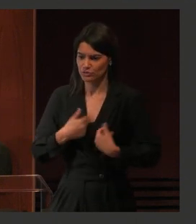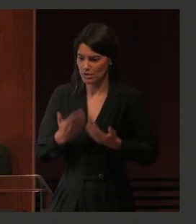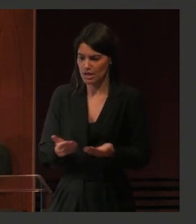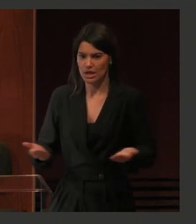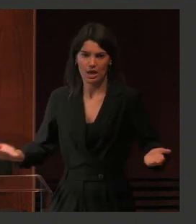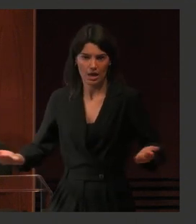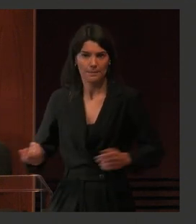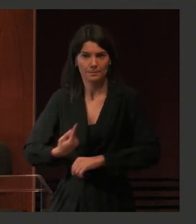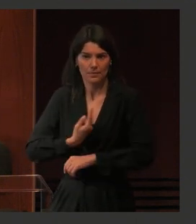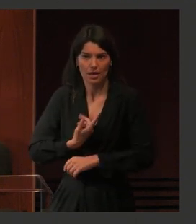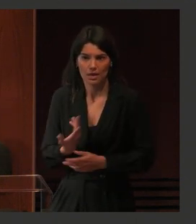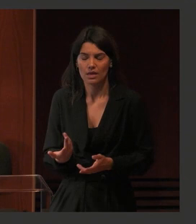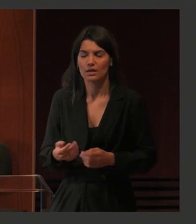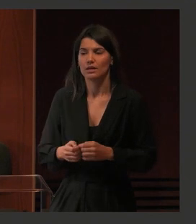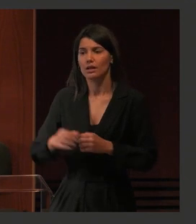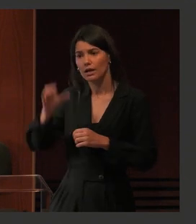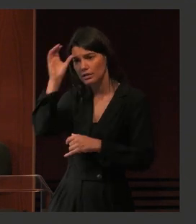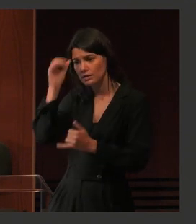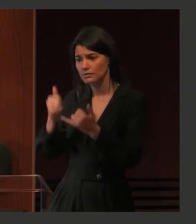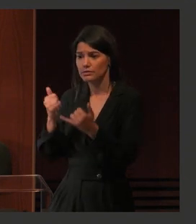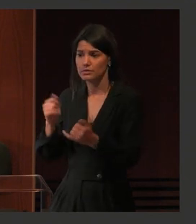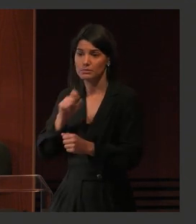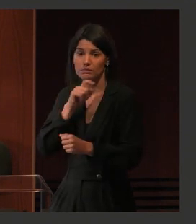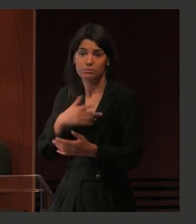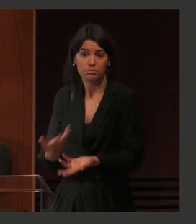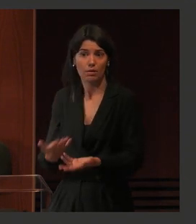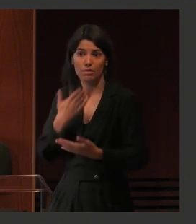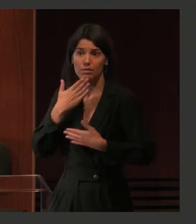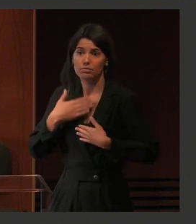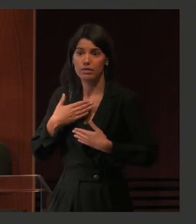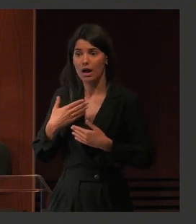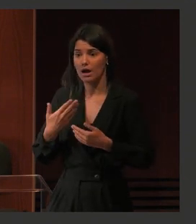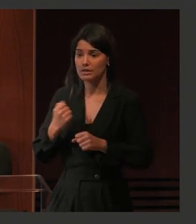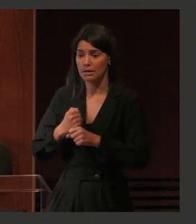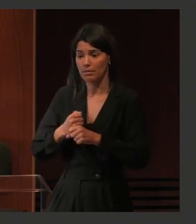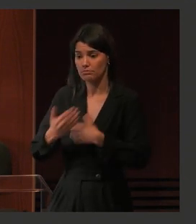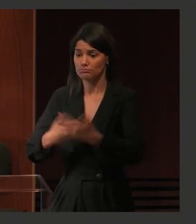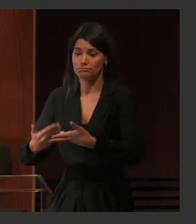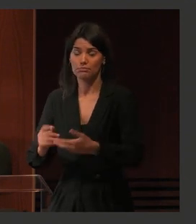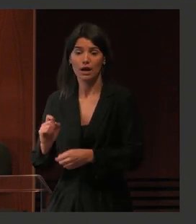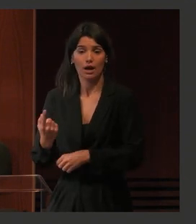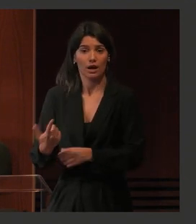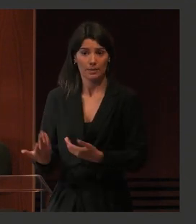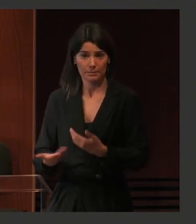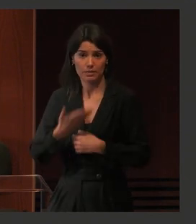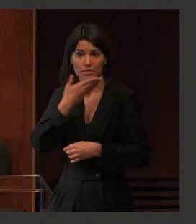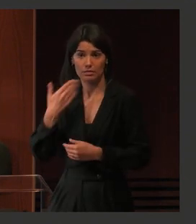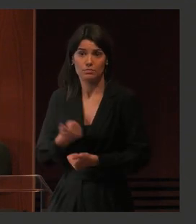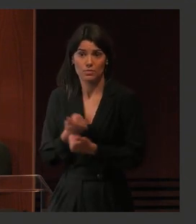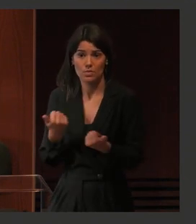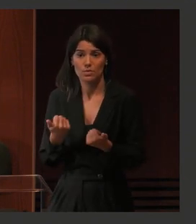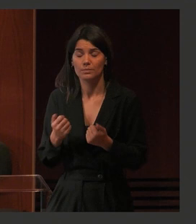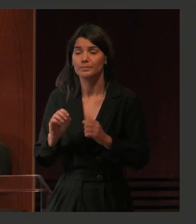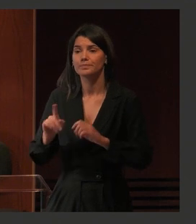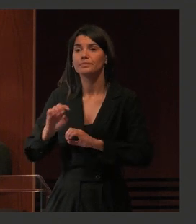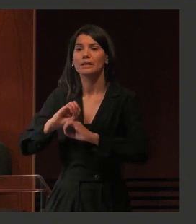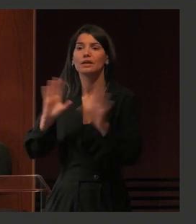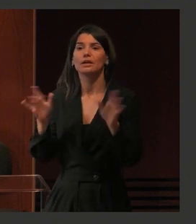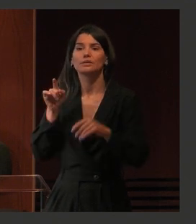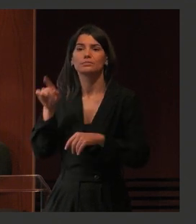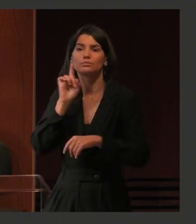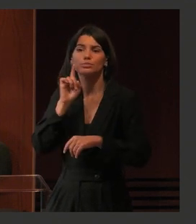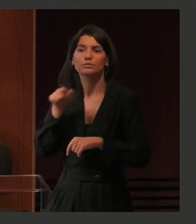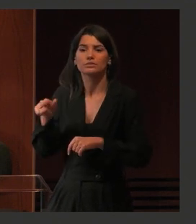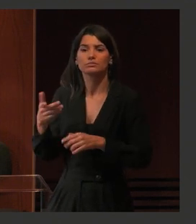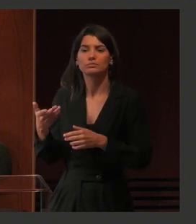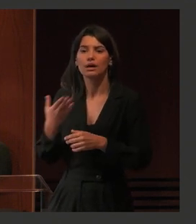the processes or to speed them up. Of course, the importance of the help to students how to